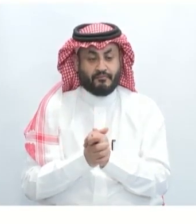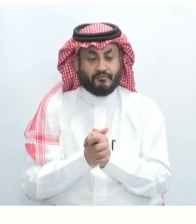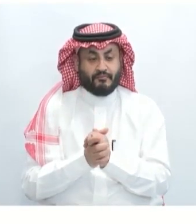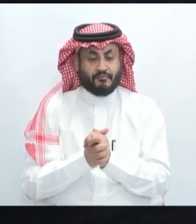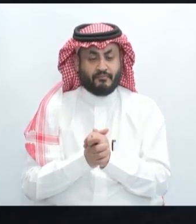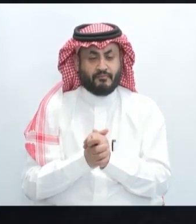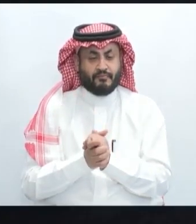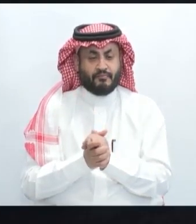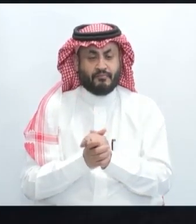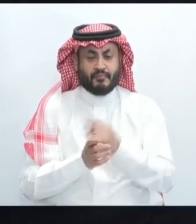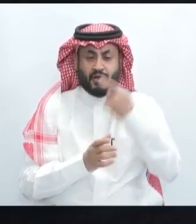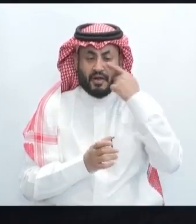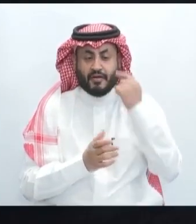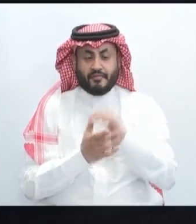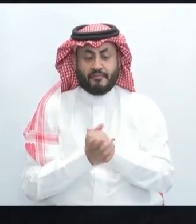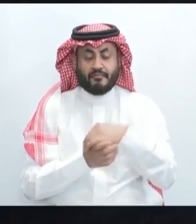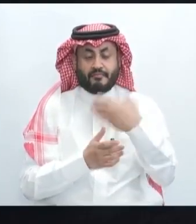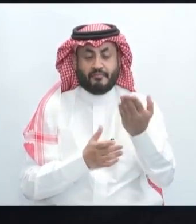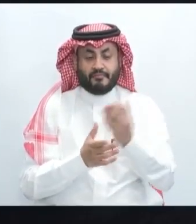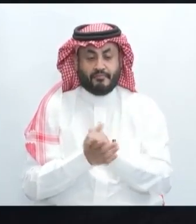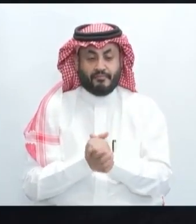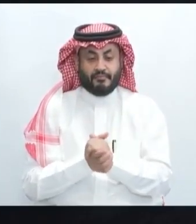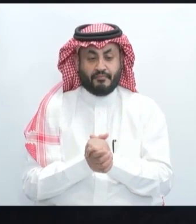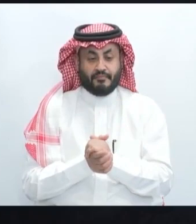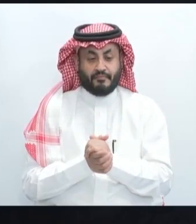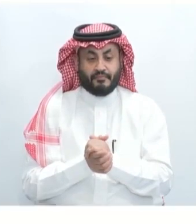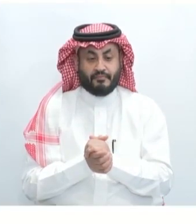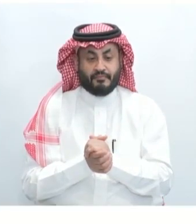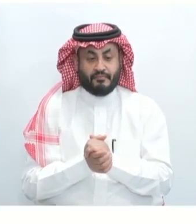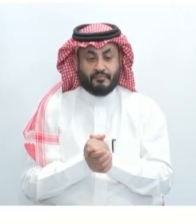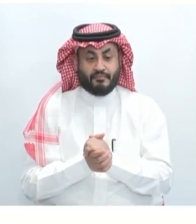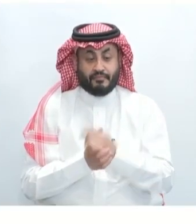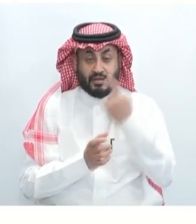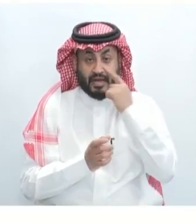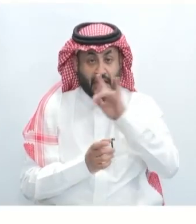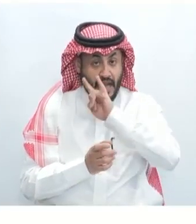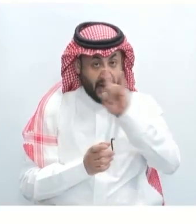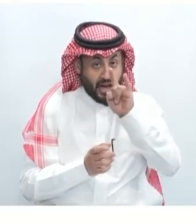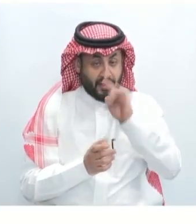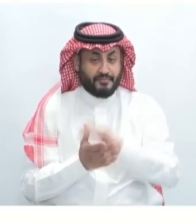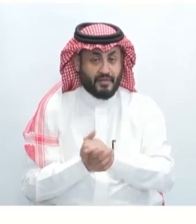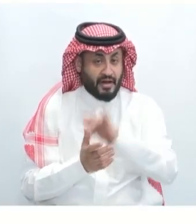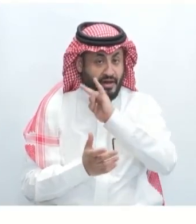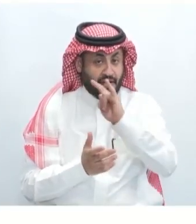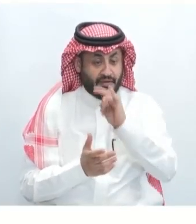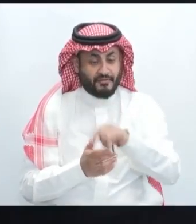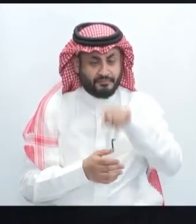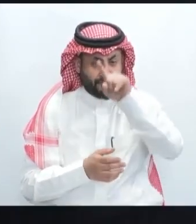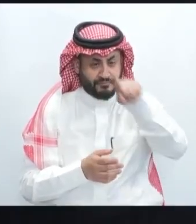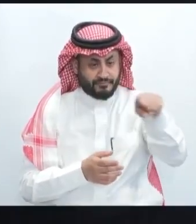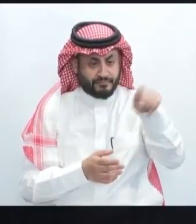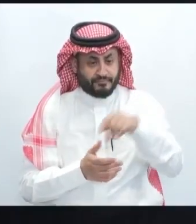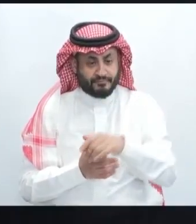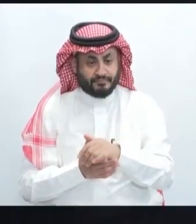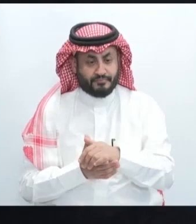what does mean purple? This is a purple, excellent. So we have purple, but what? It's not purple. So this